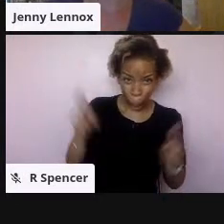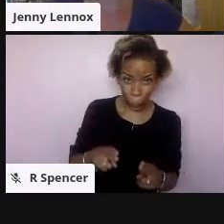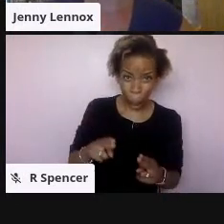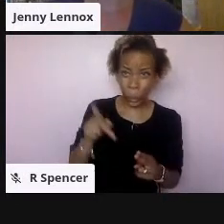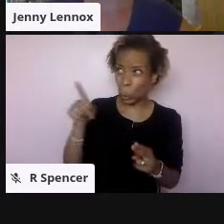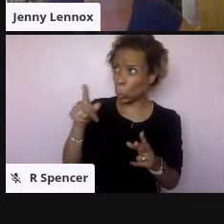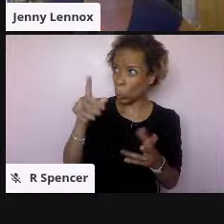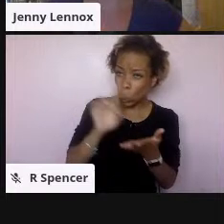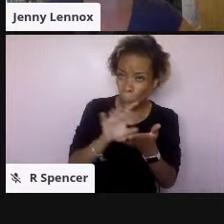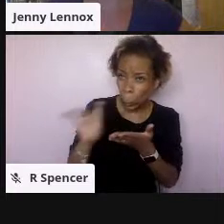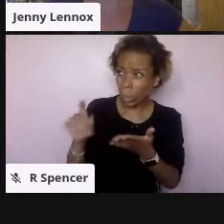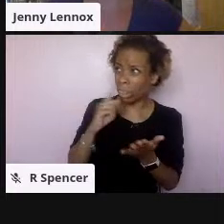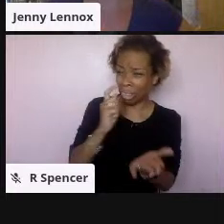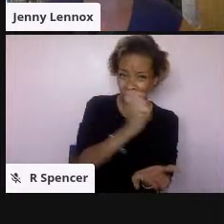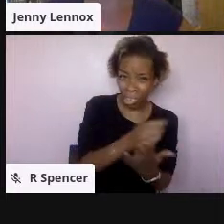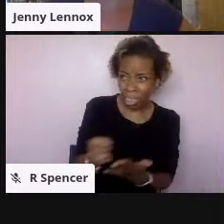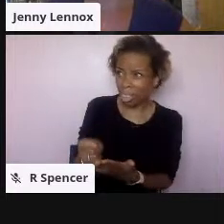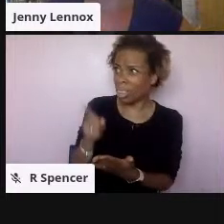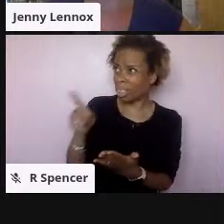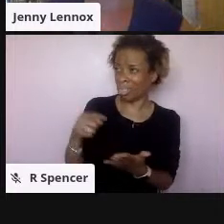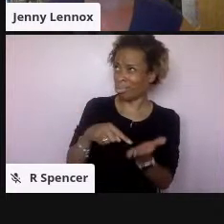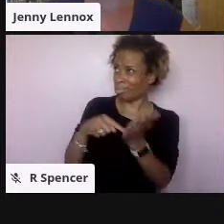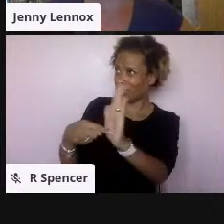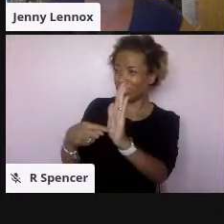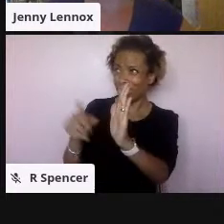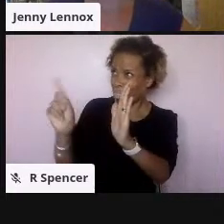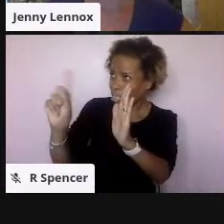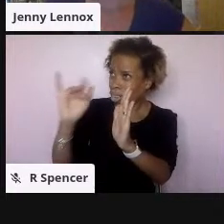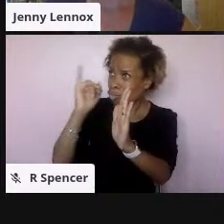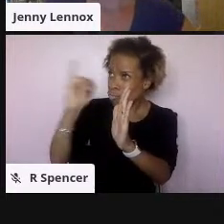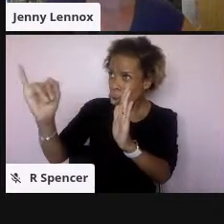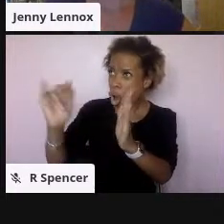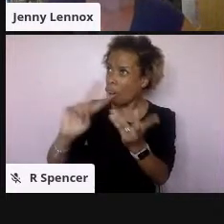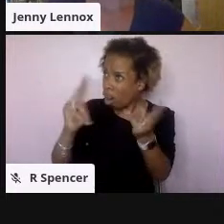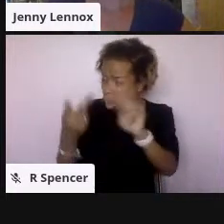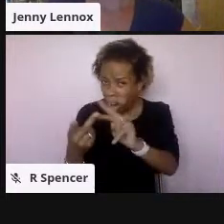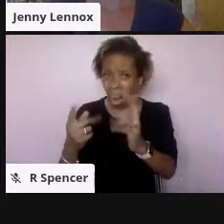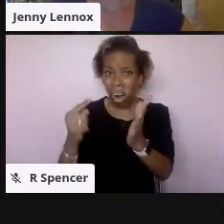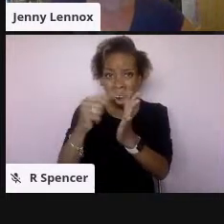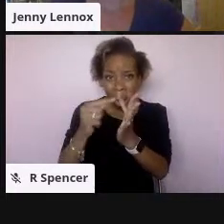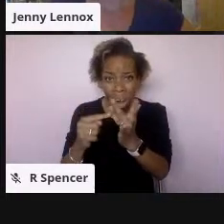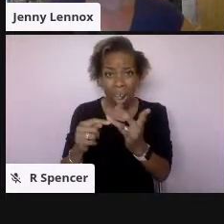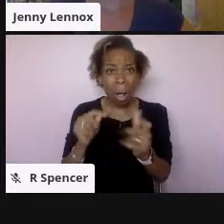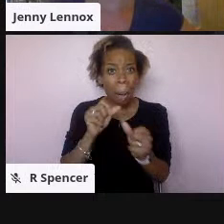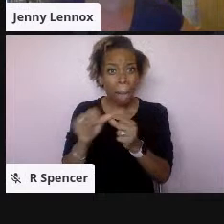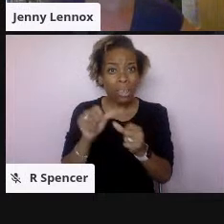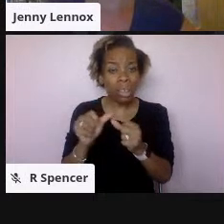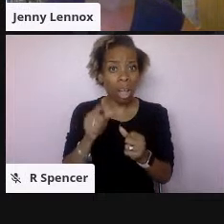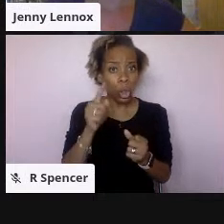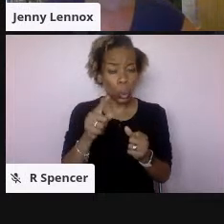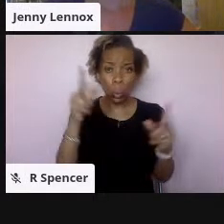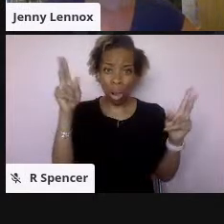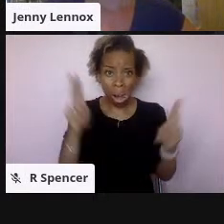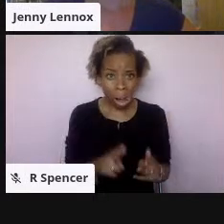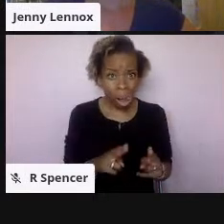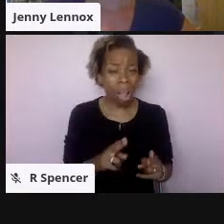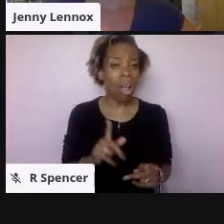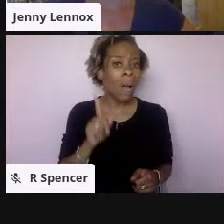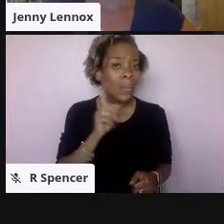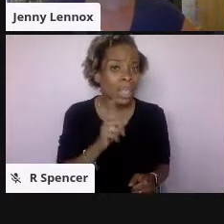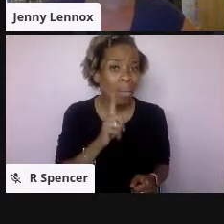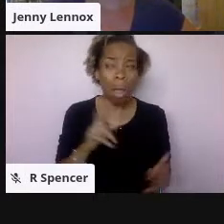of cutting casualised staff, but we can demonstrate actually what they're doing is they're taking away, more people are being called who are female, who are Black,